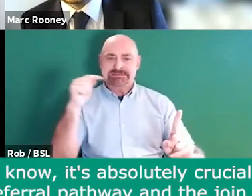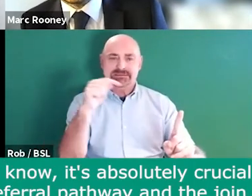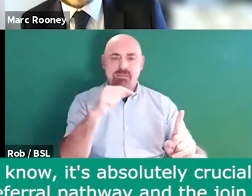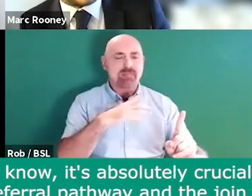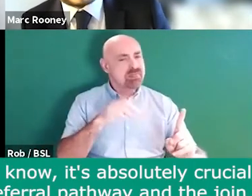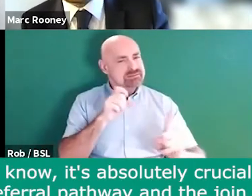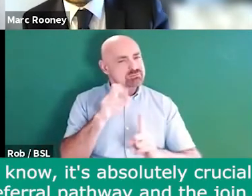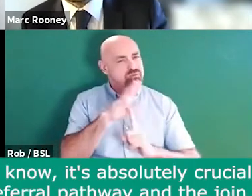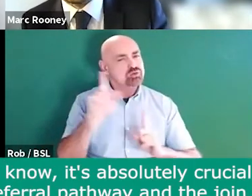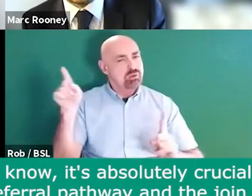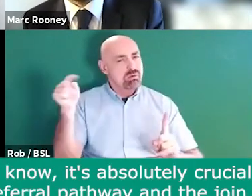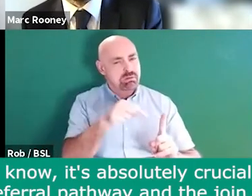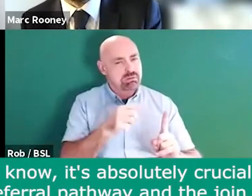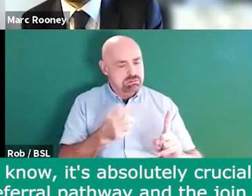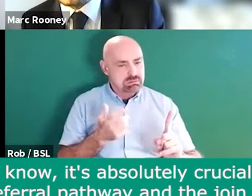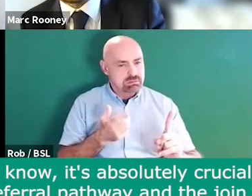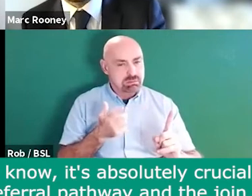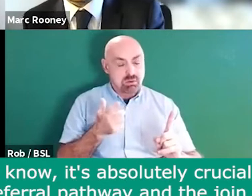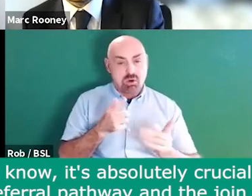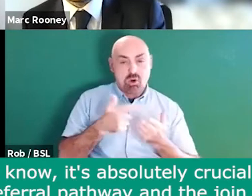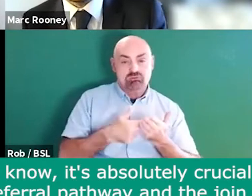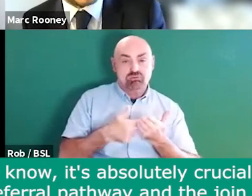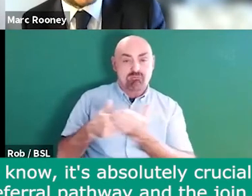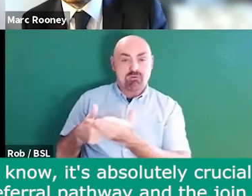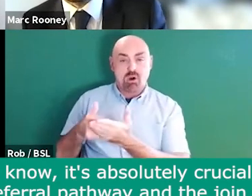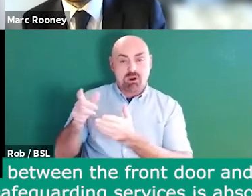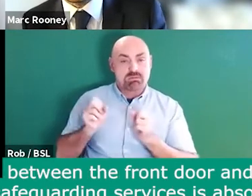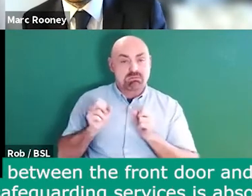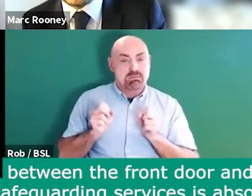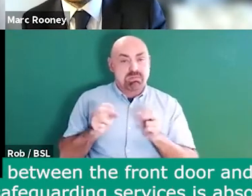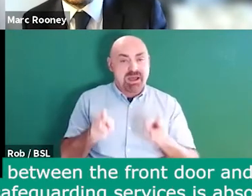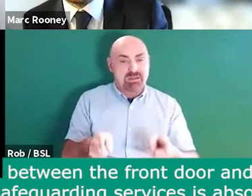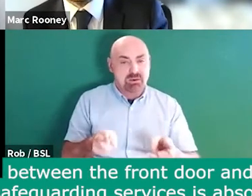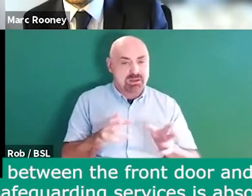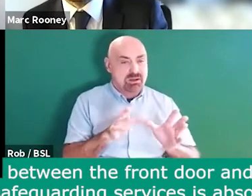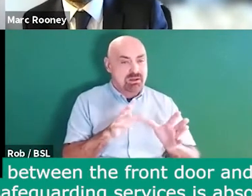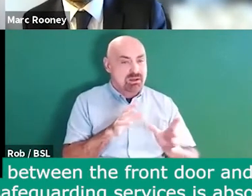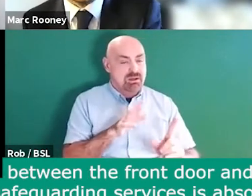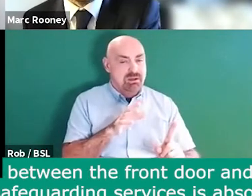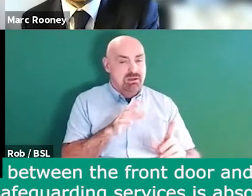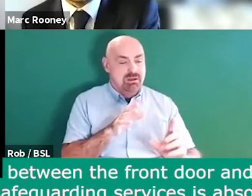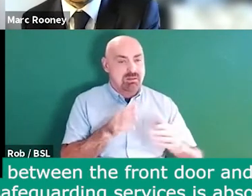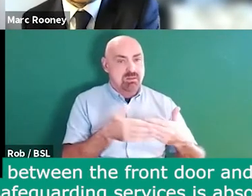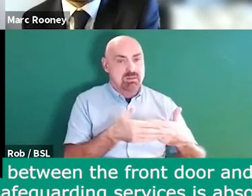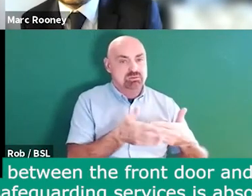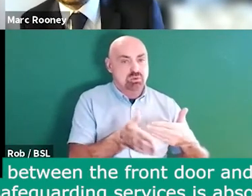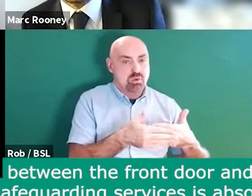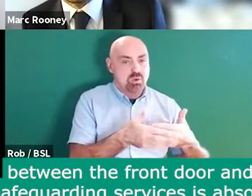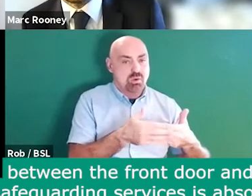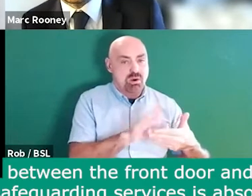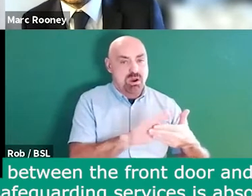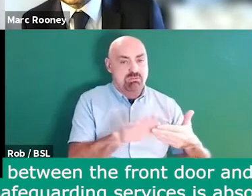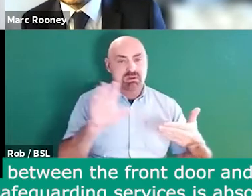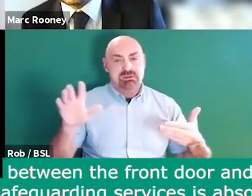crucial that that referral pathway and the join up between the front door and the statutory